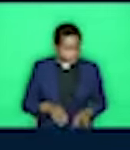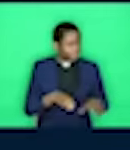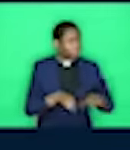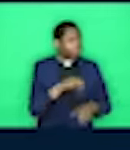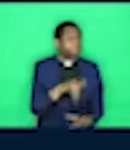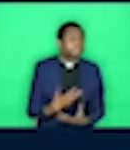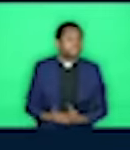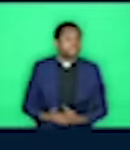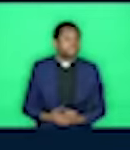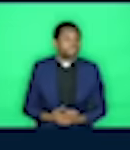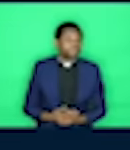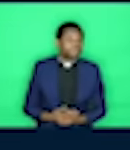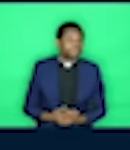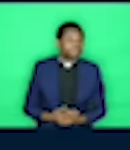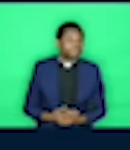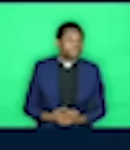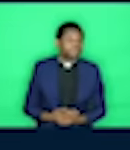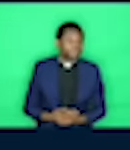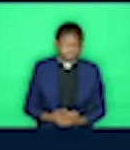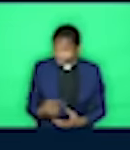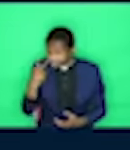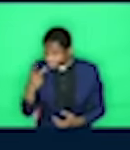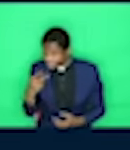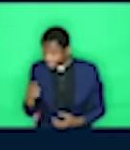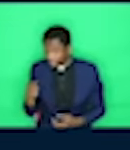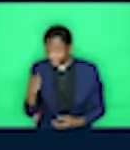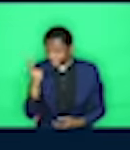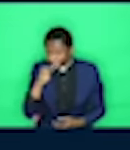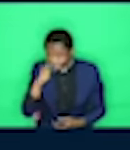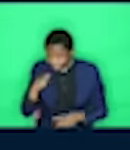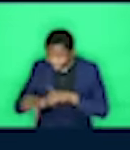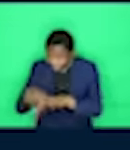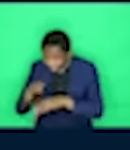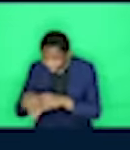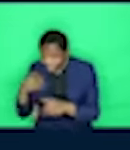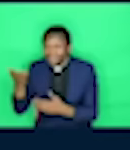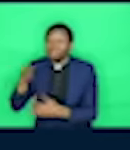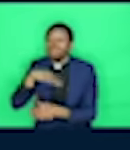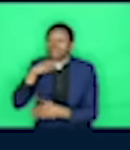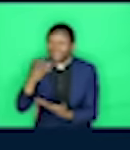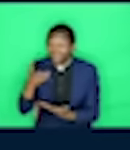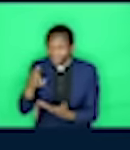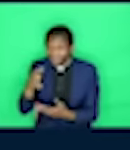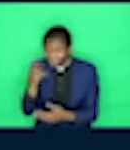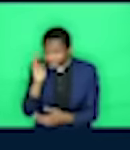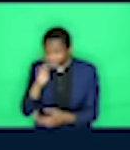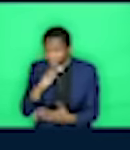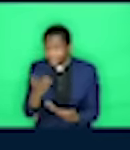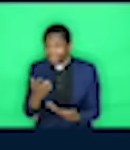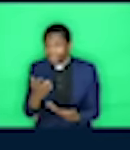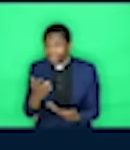How many of you have seen Bola walking before? This is caused by